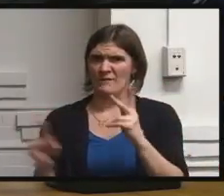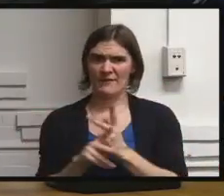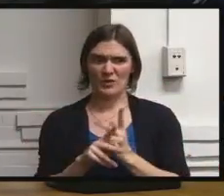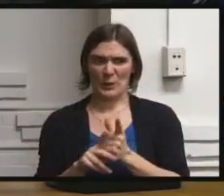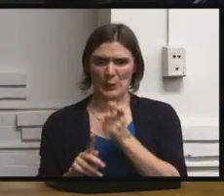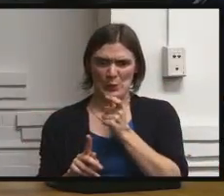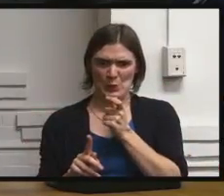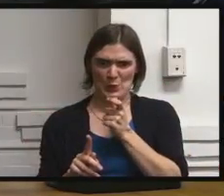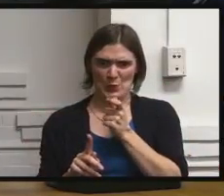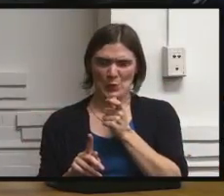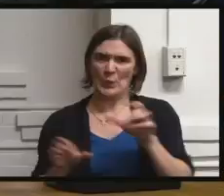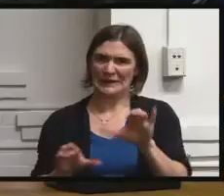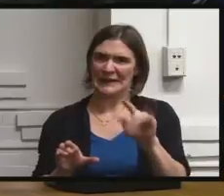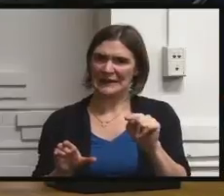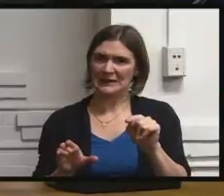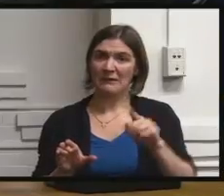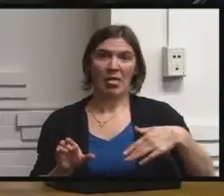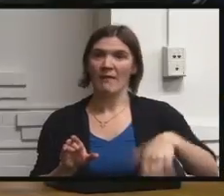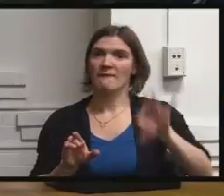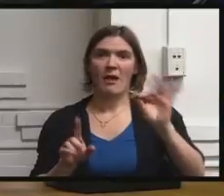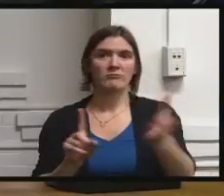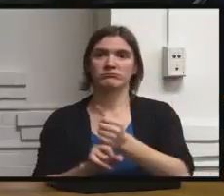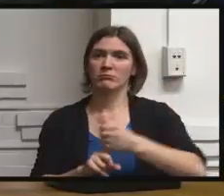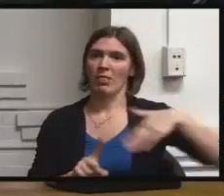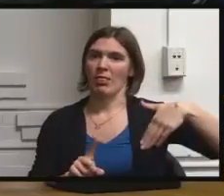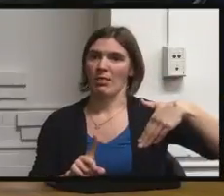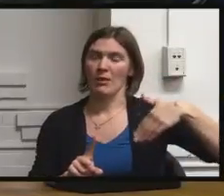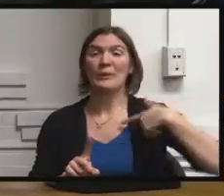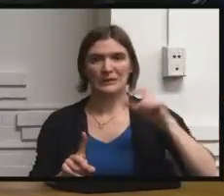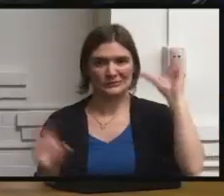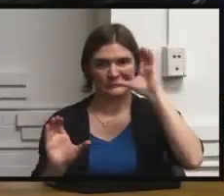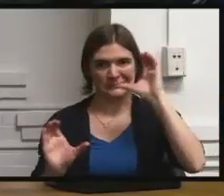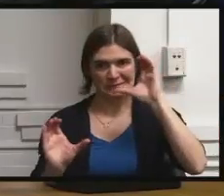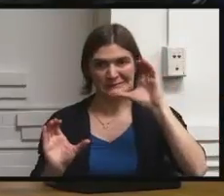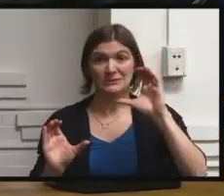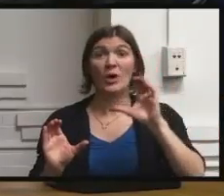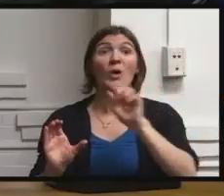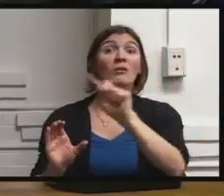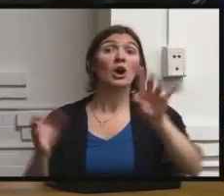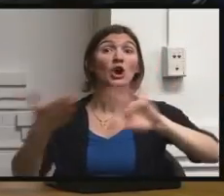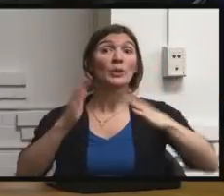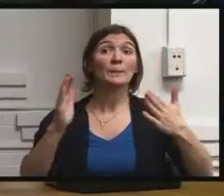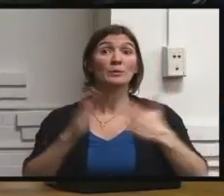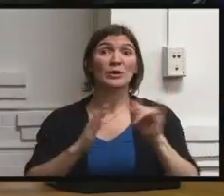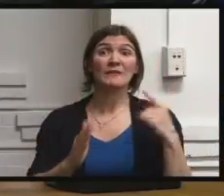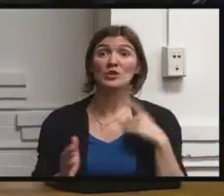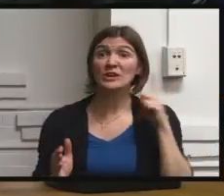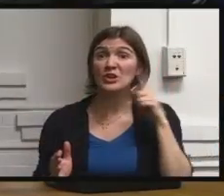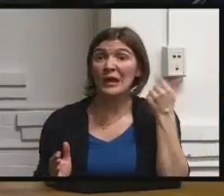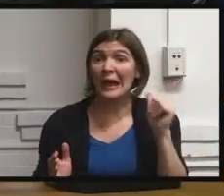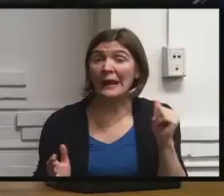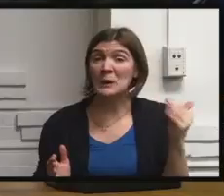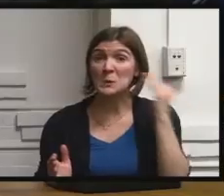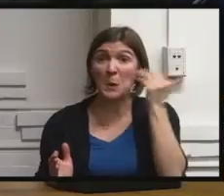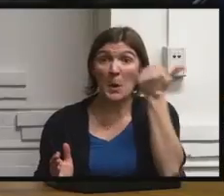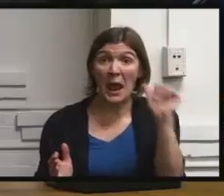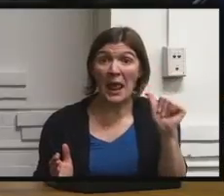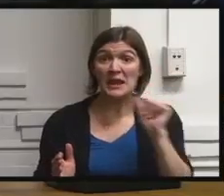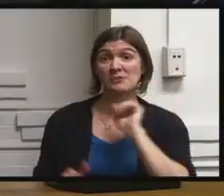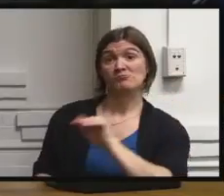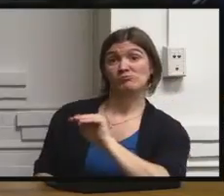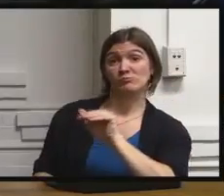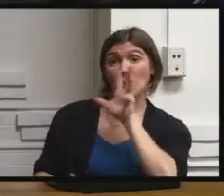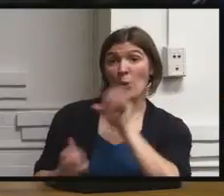locating the perpetrator. And we would just ask everybody in the community to pull